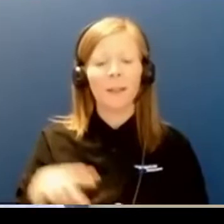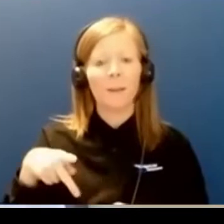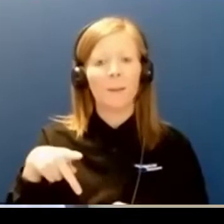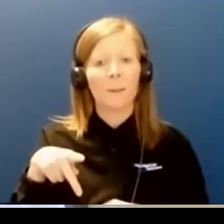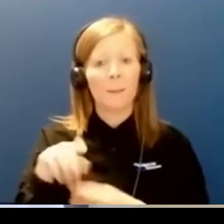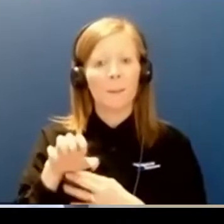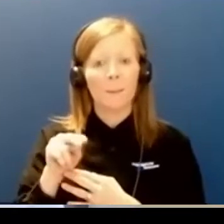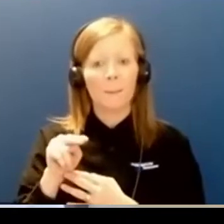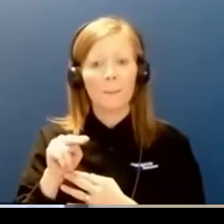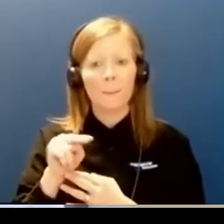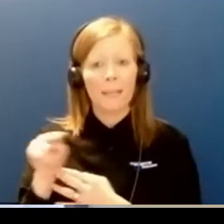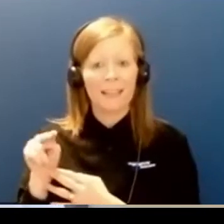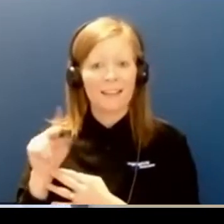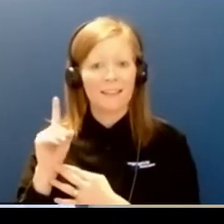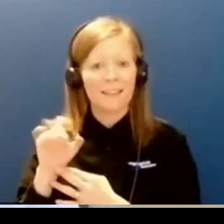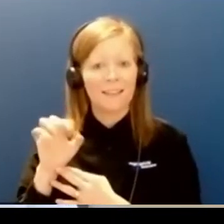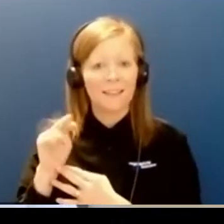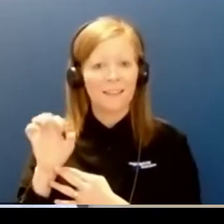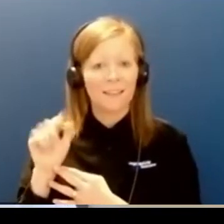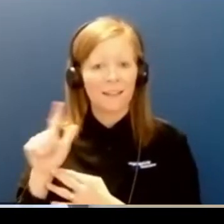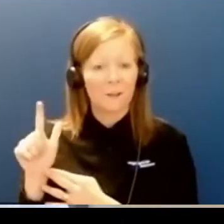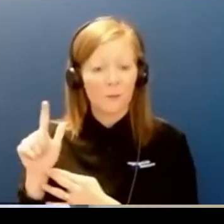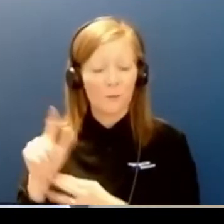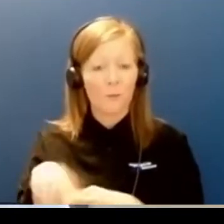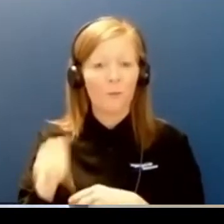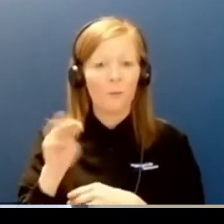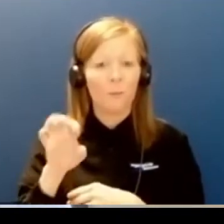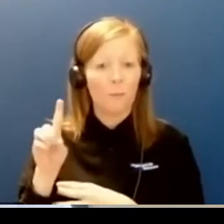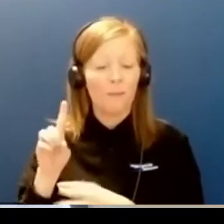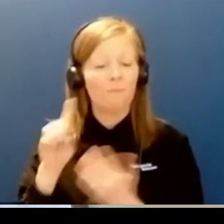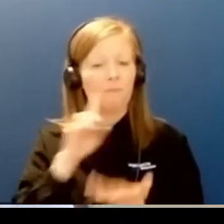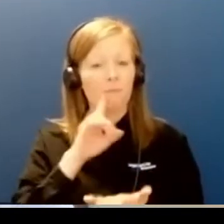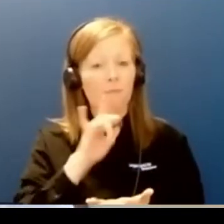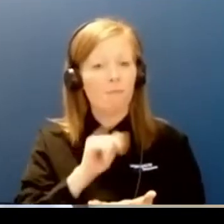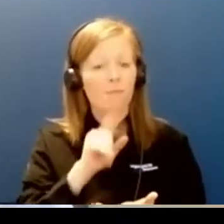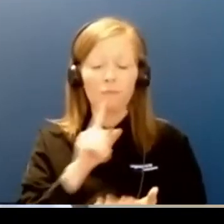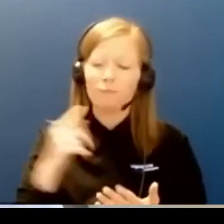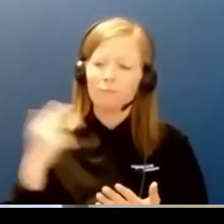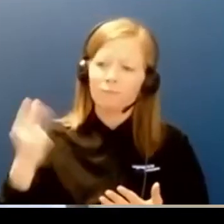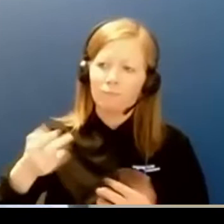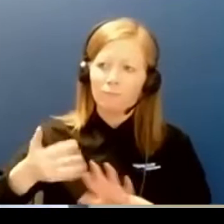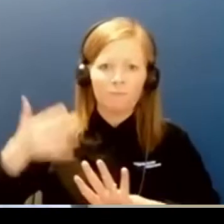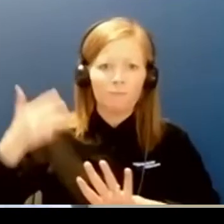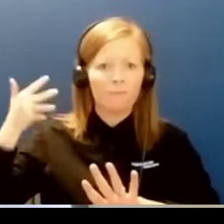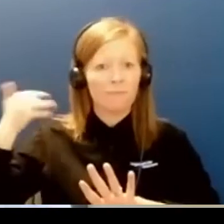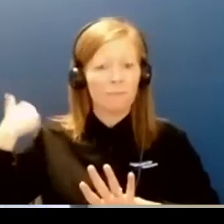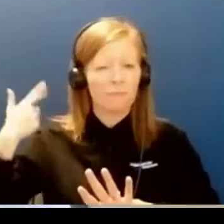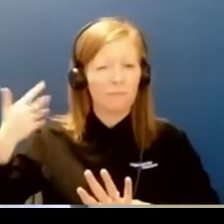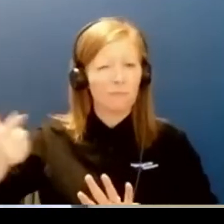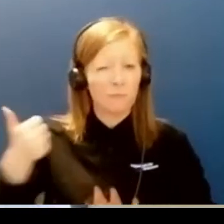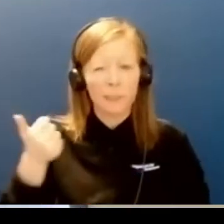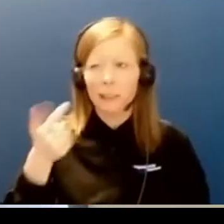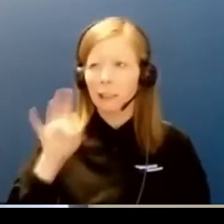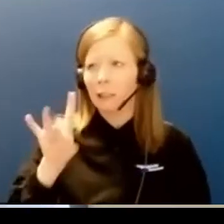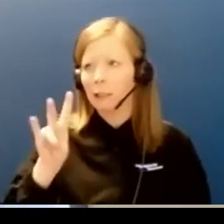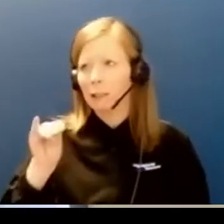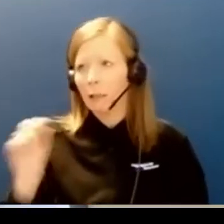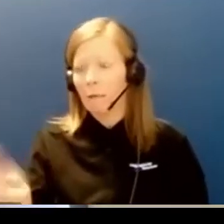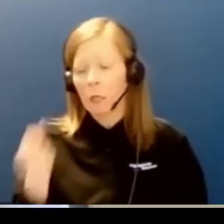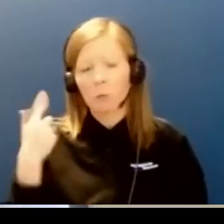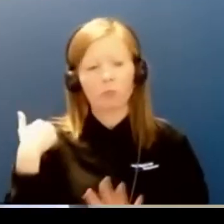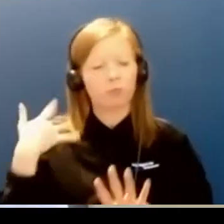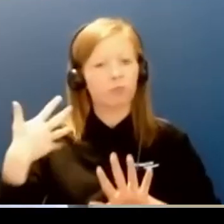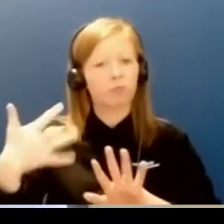university that has been here since the late 1870s, and we are